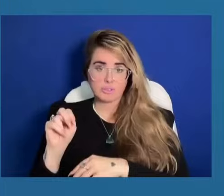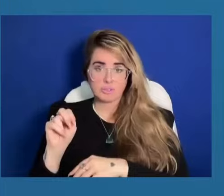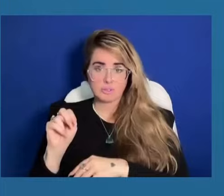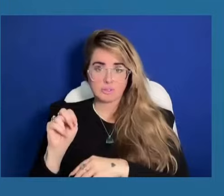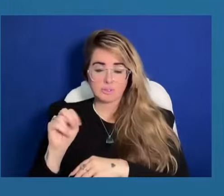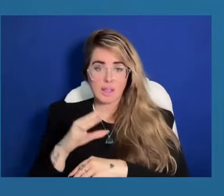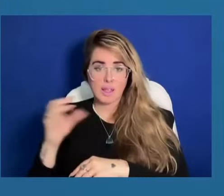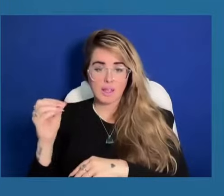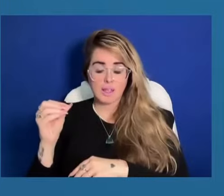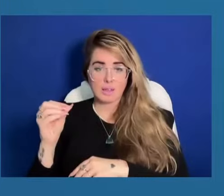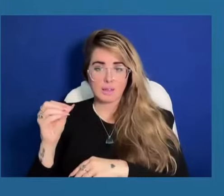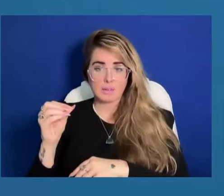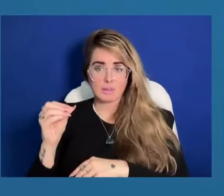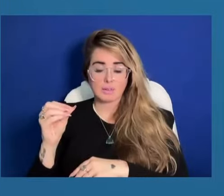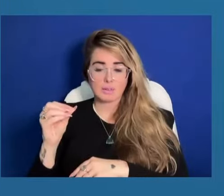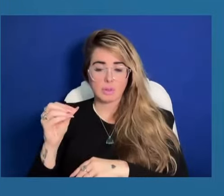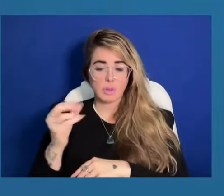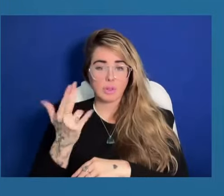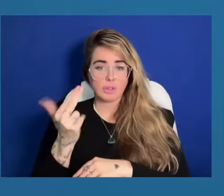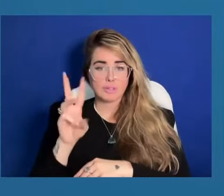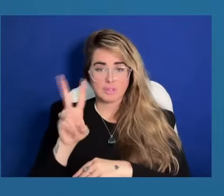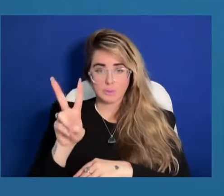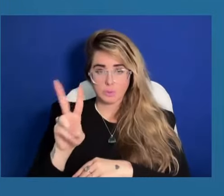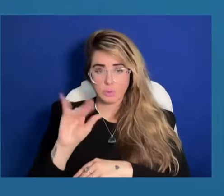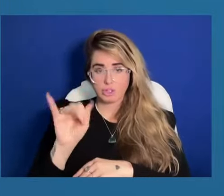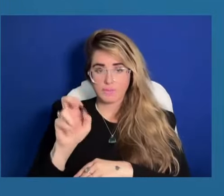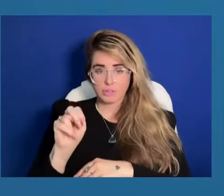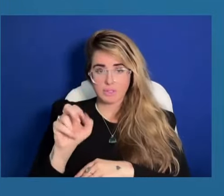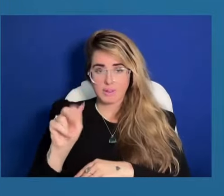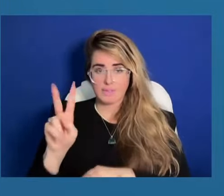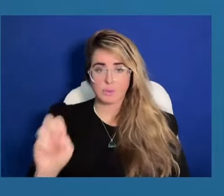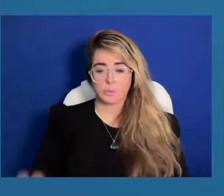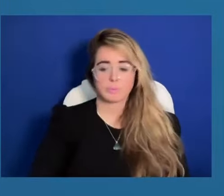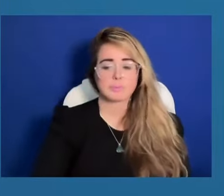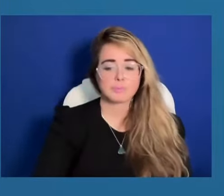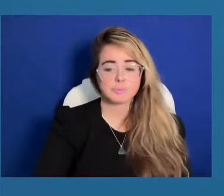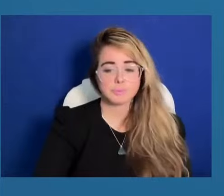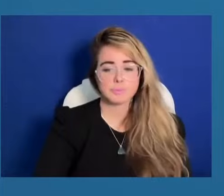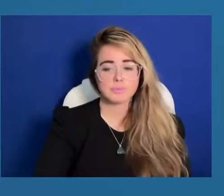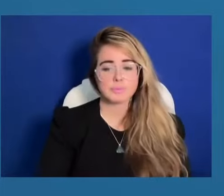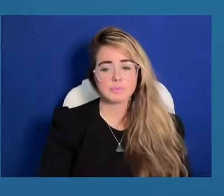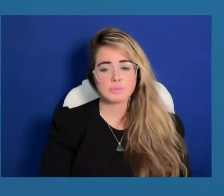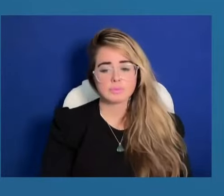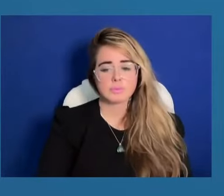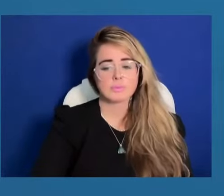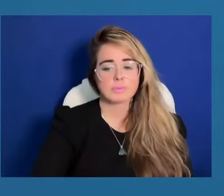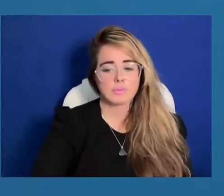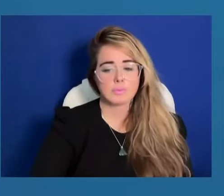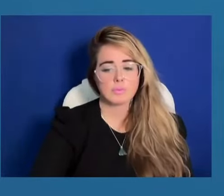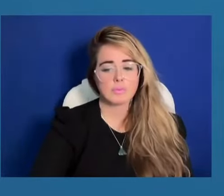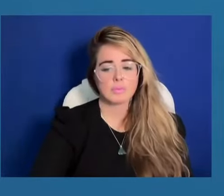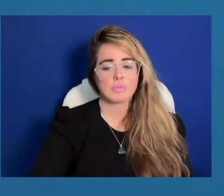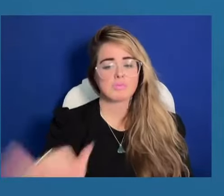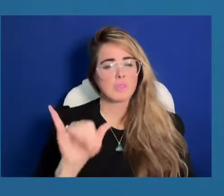and 1362 Jefferson Avenue. It had been opened earlier